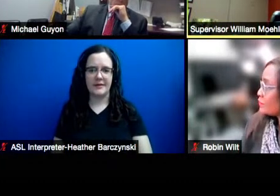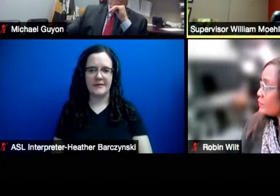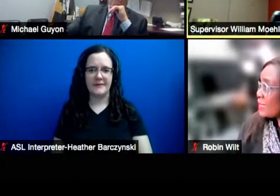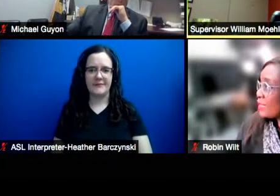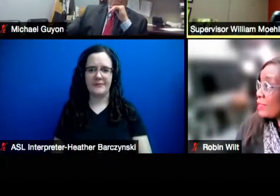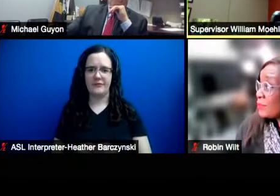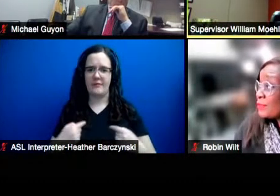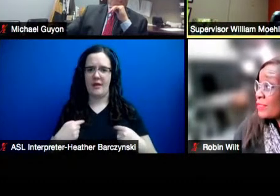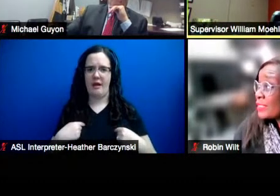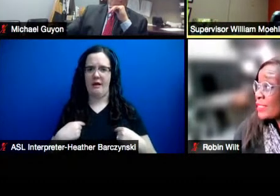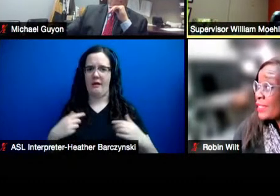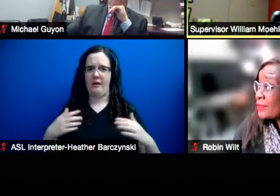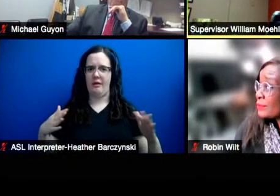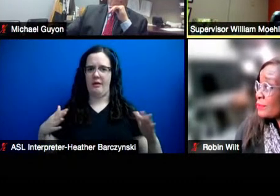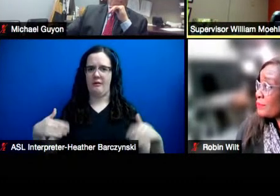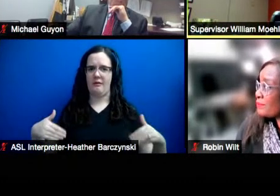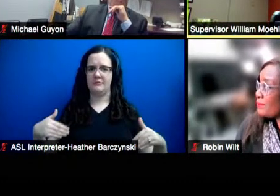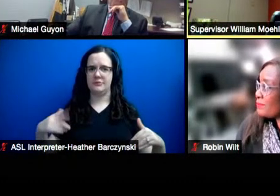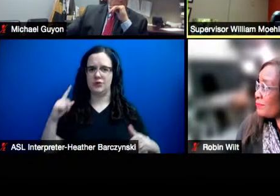heard anything